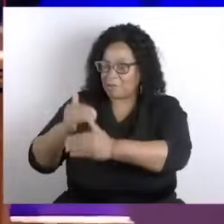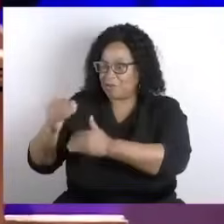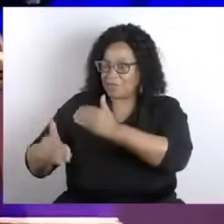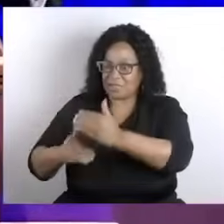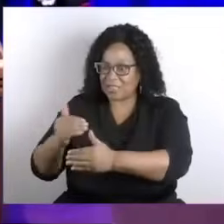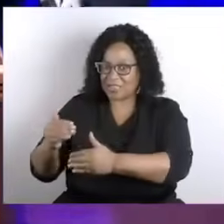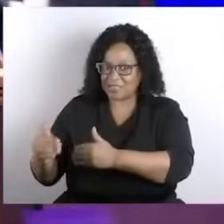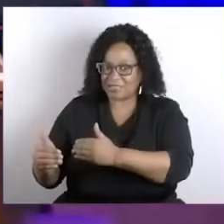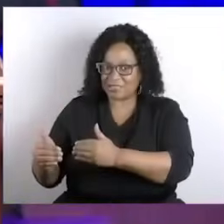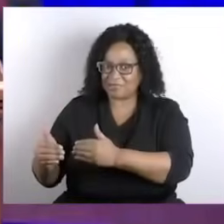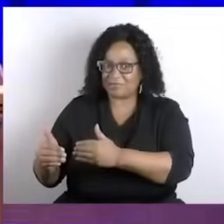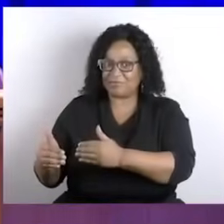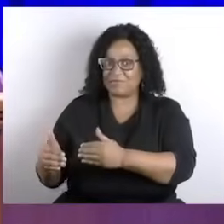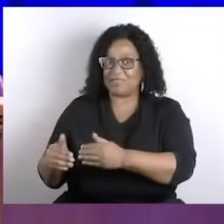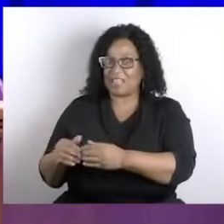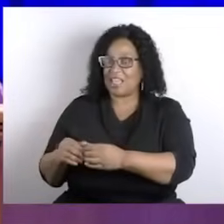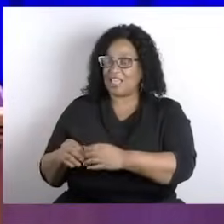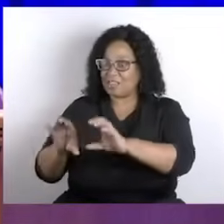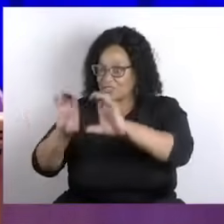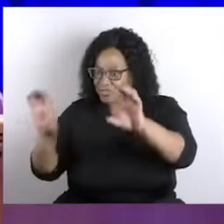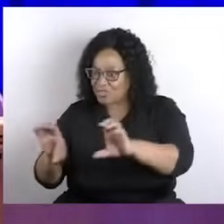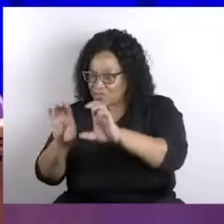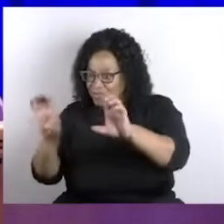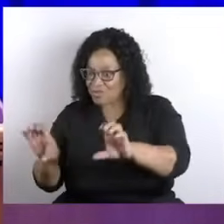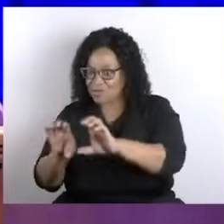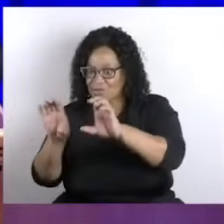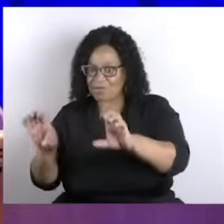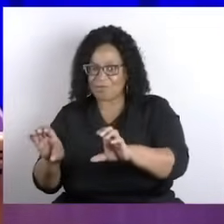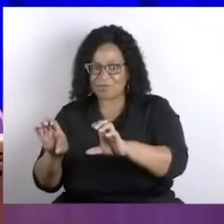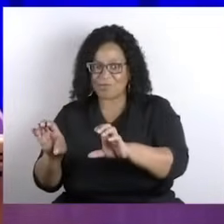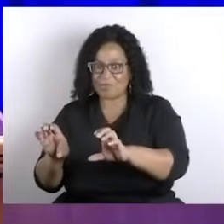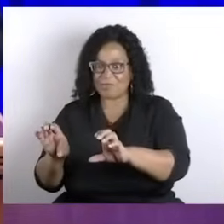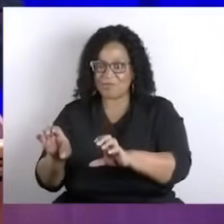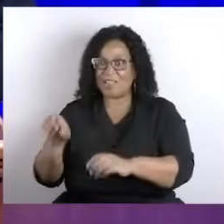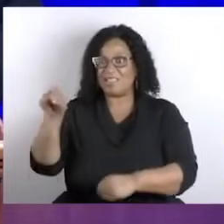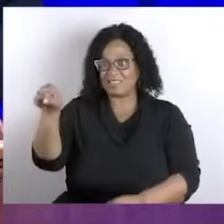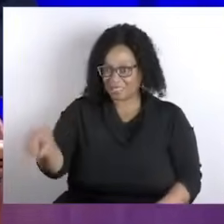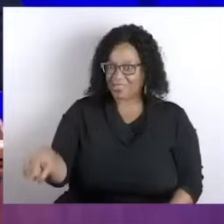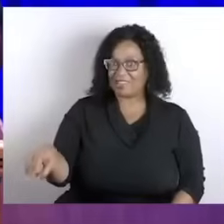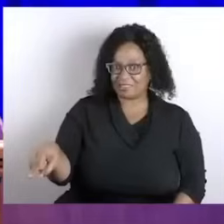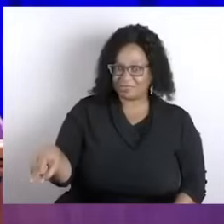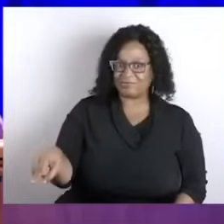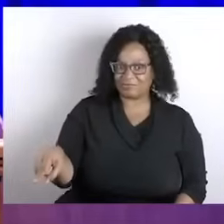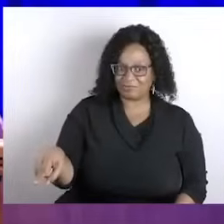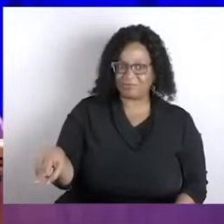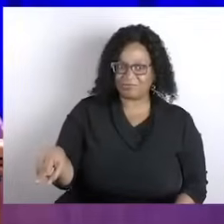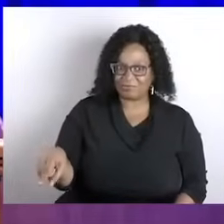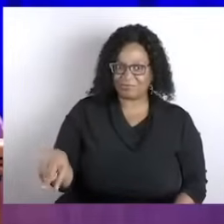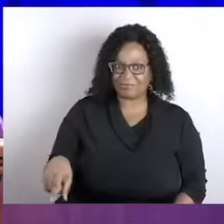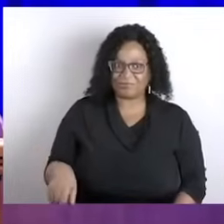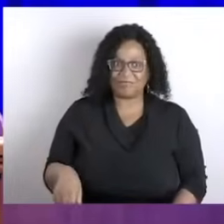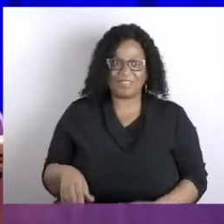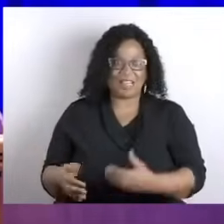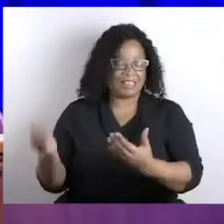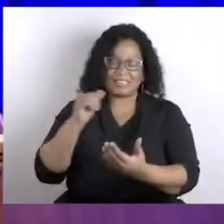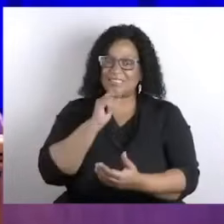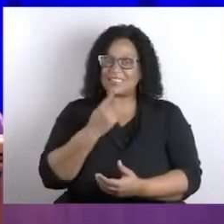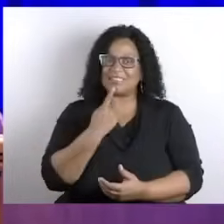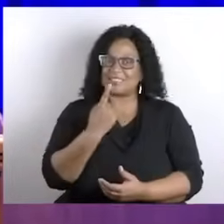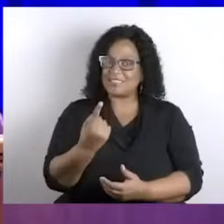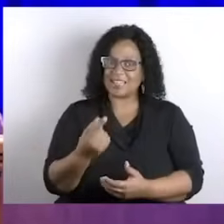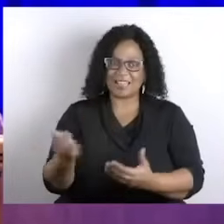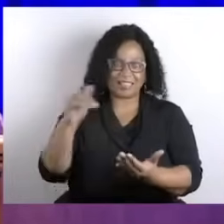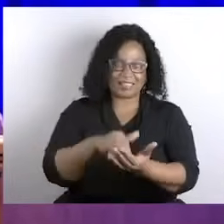productive and be active even in exile. Listen, I've told you over and over again what